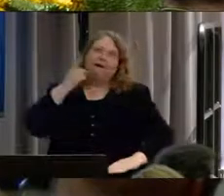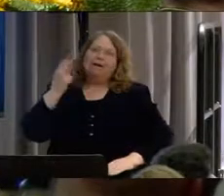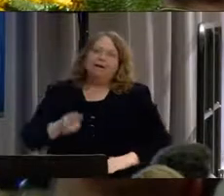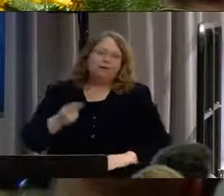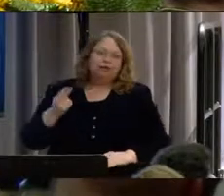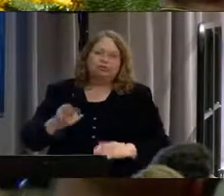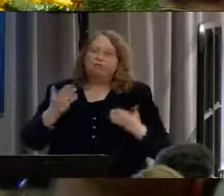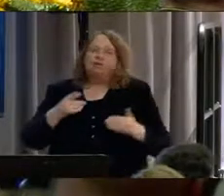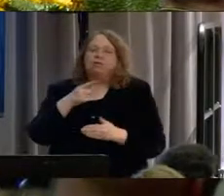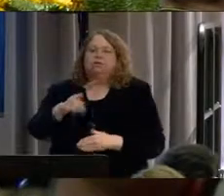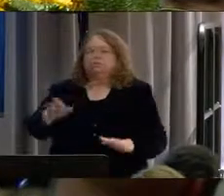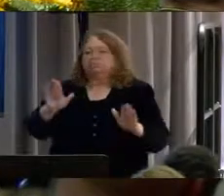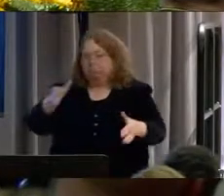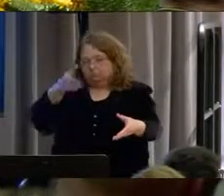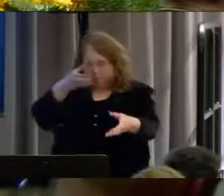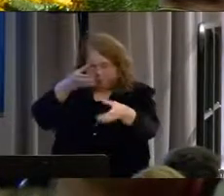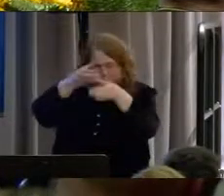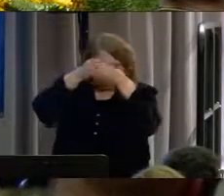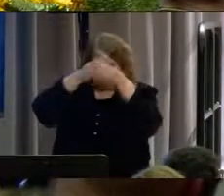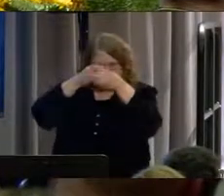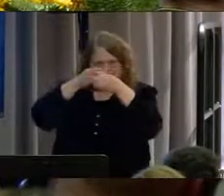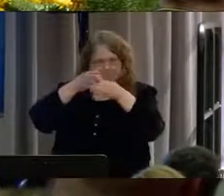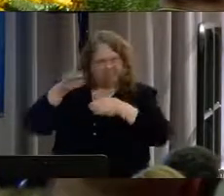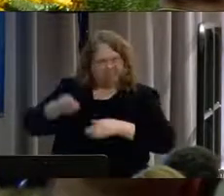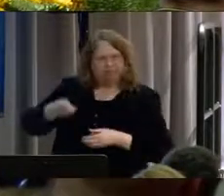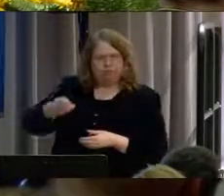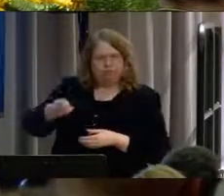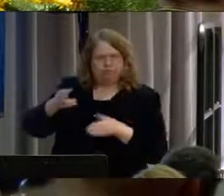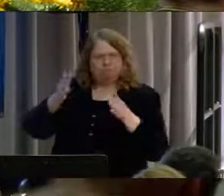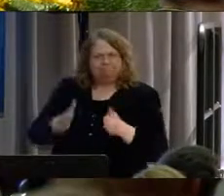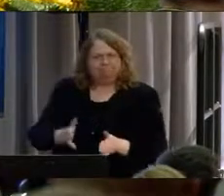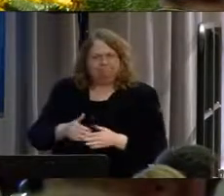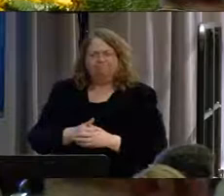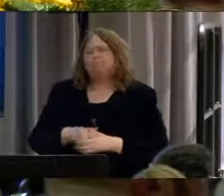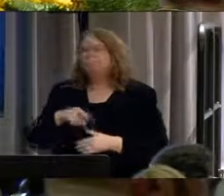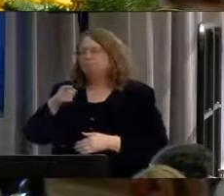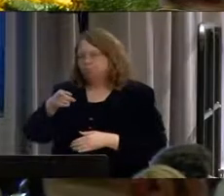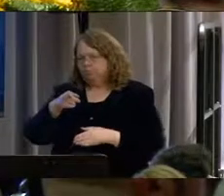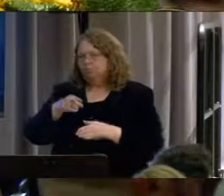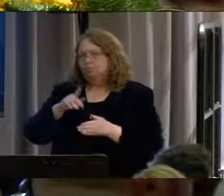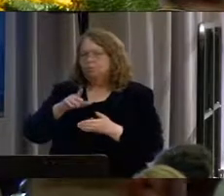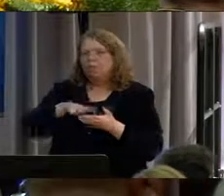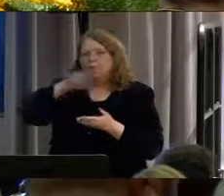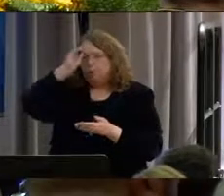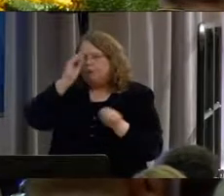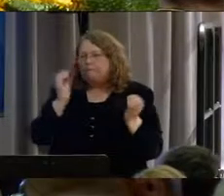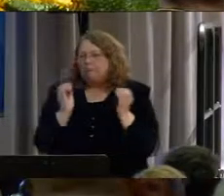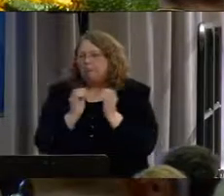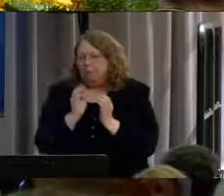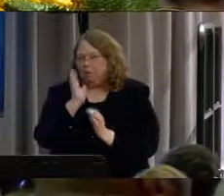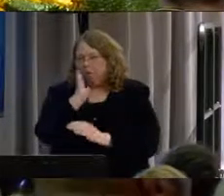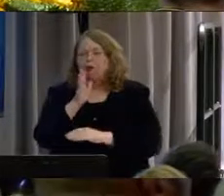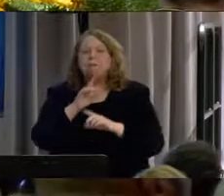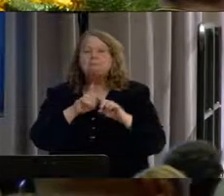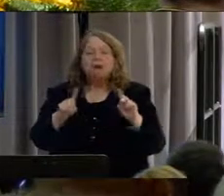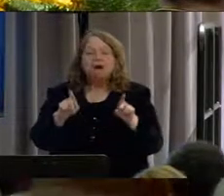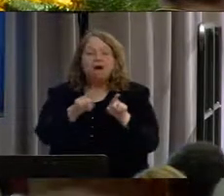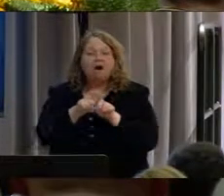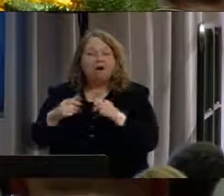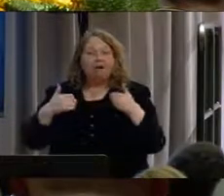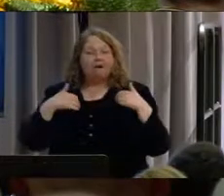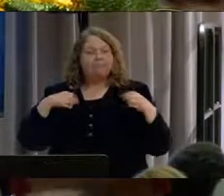is a tremendous scholar, historian. You'll find out a little bit more about that, but you'll also have an